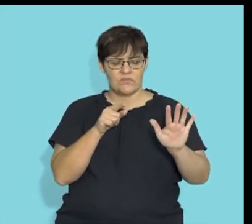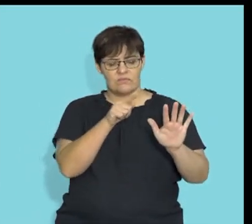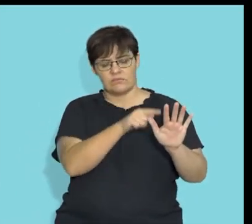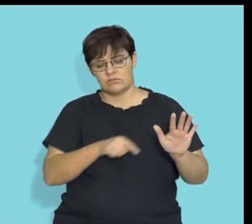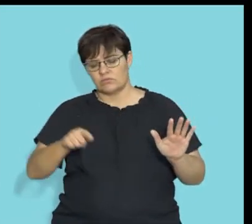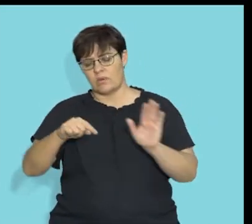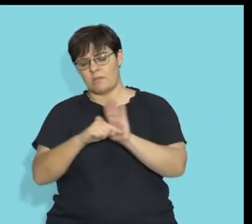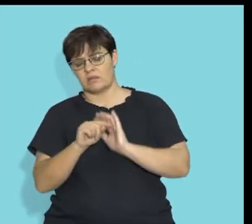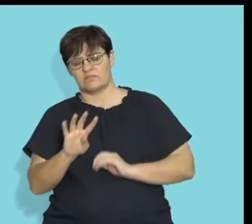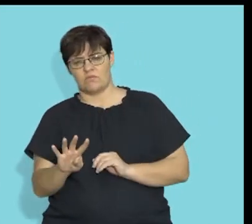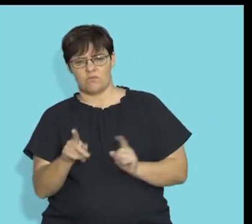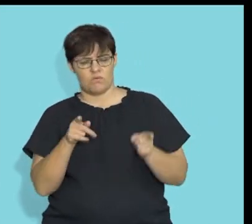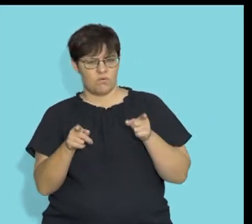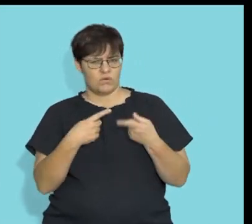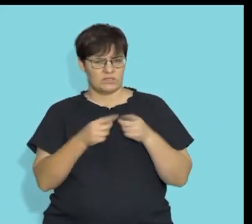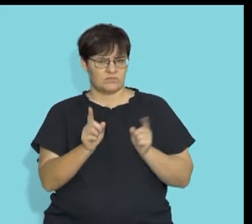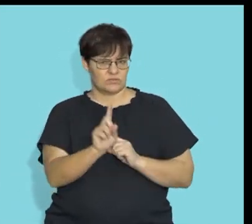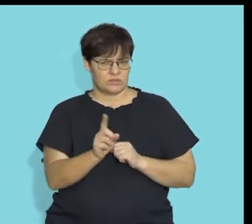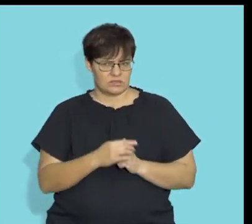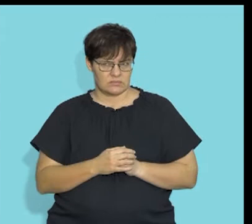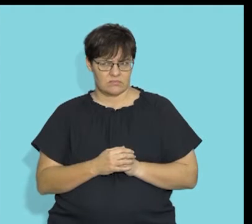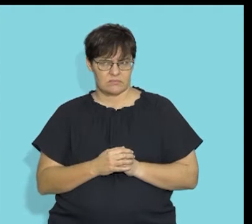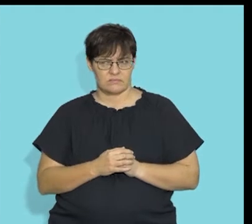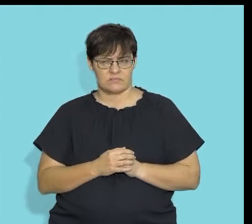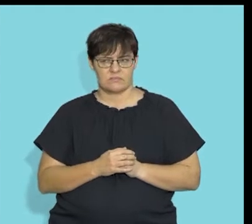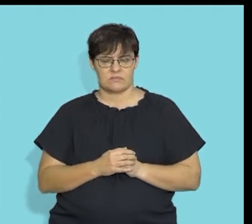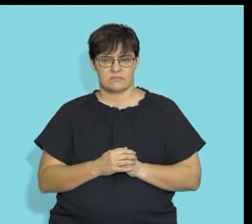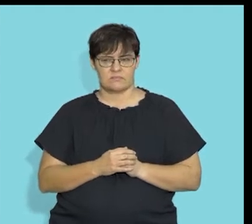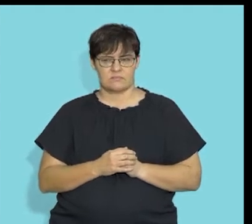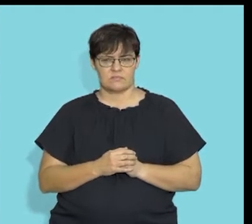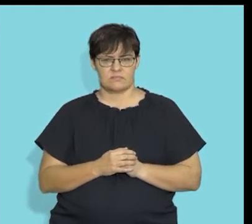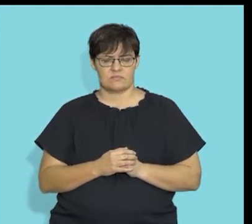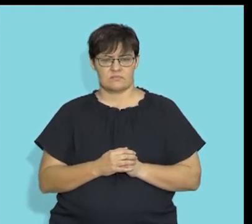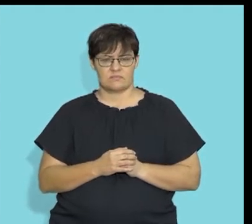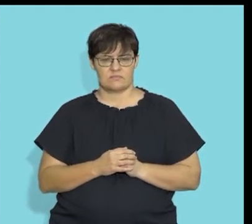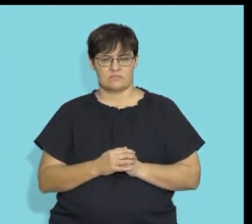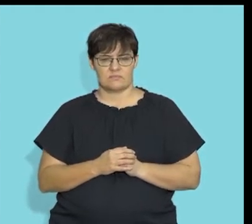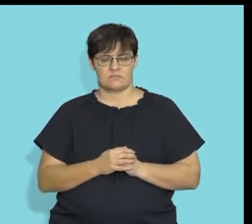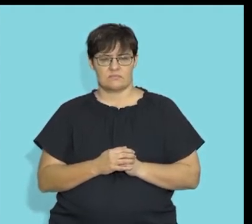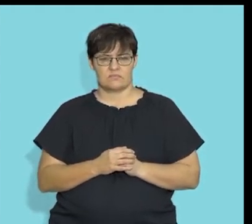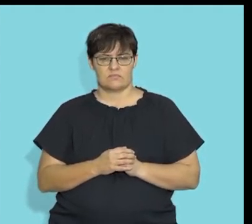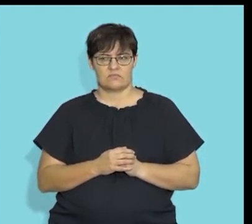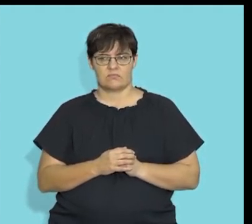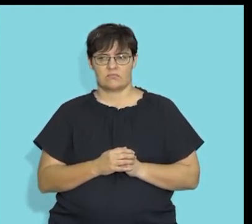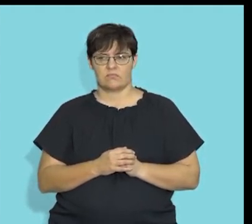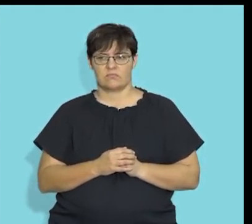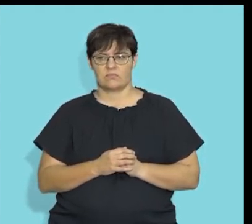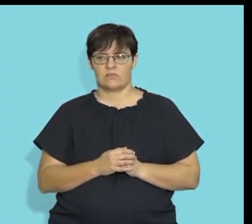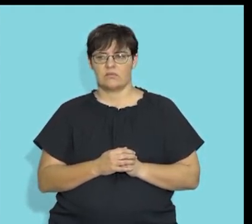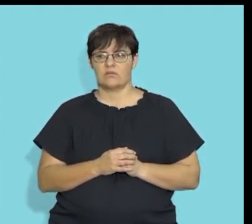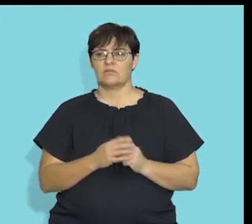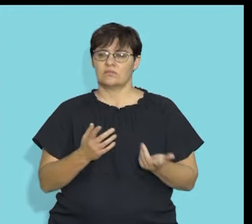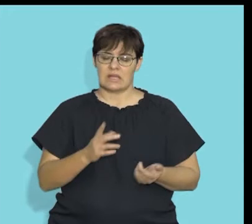I'm moving from a term value of 5 to a term value of -4? You can